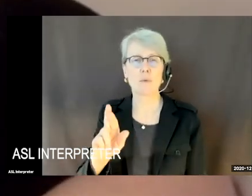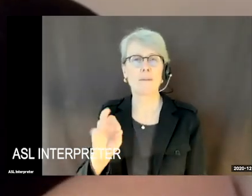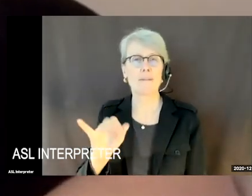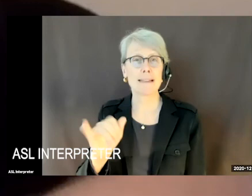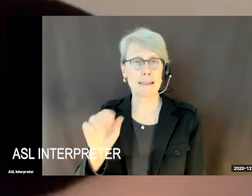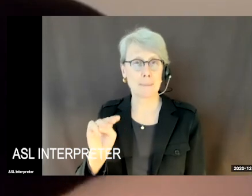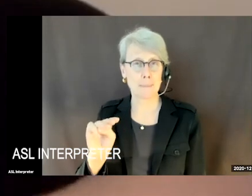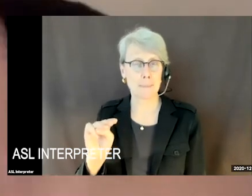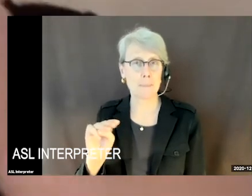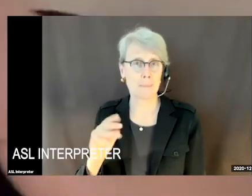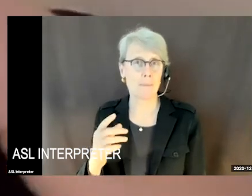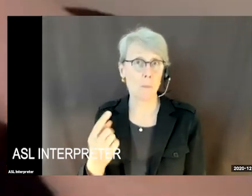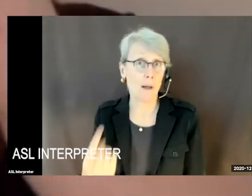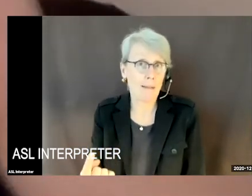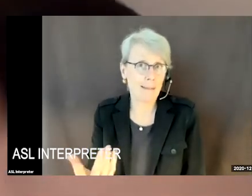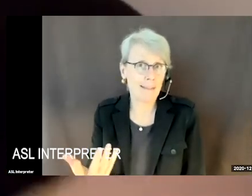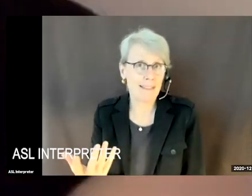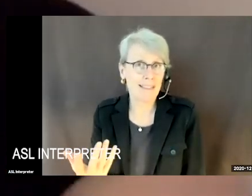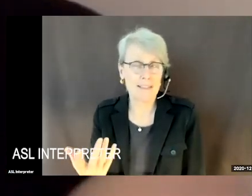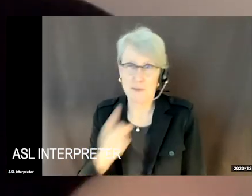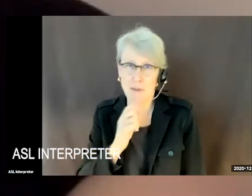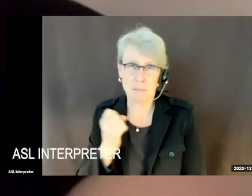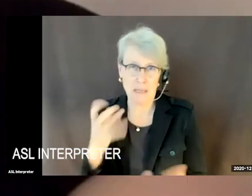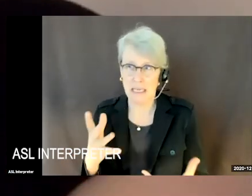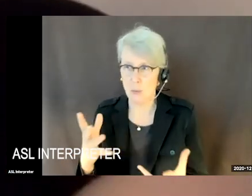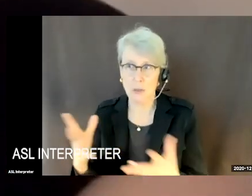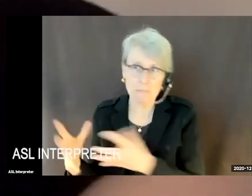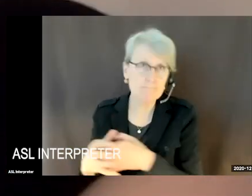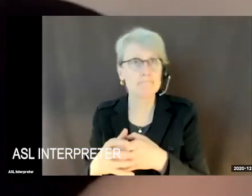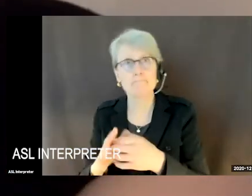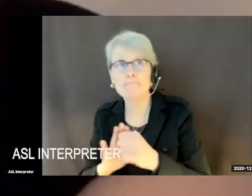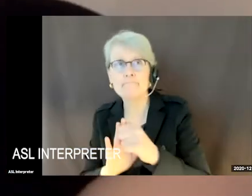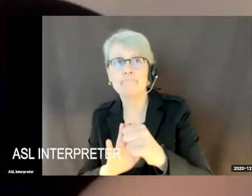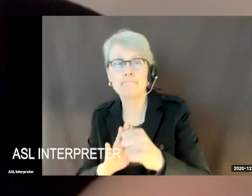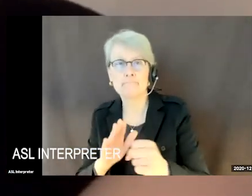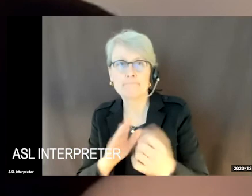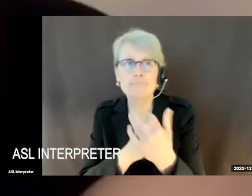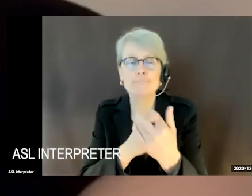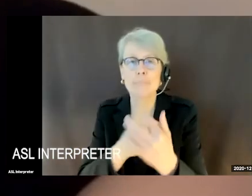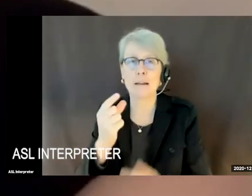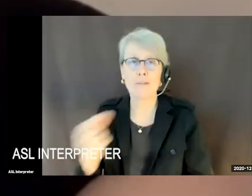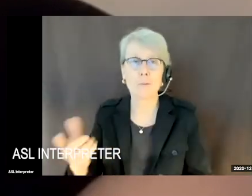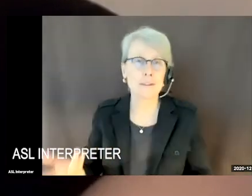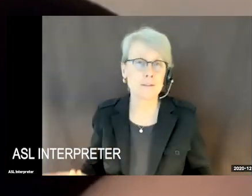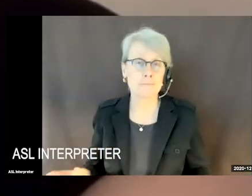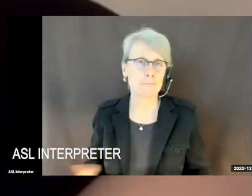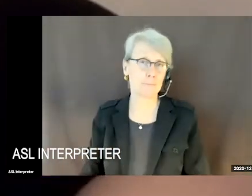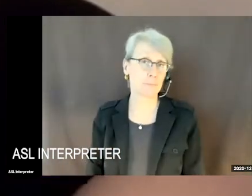territory who has dwarfism alone. So there isn't really a big group of us that can kind of bring this issue up with our